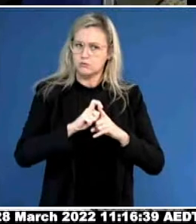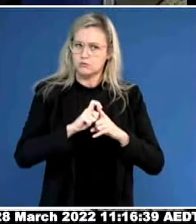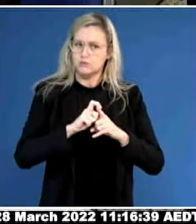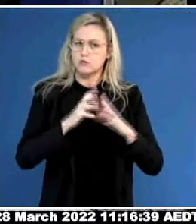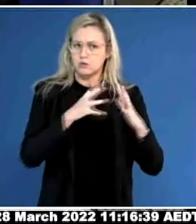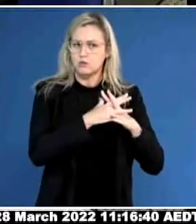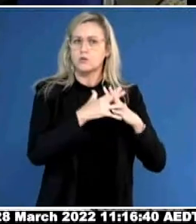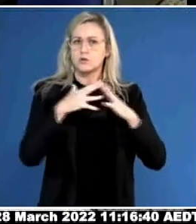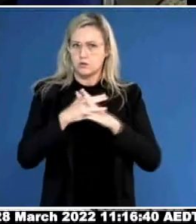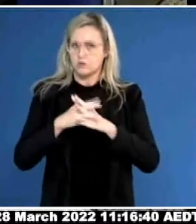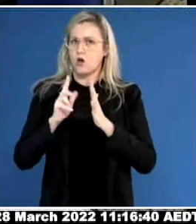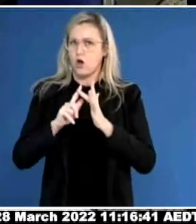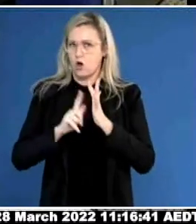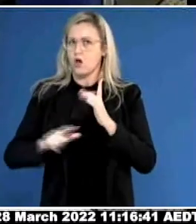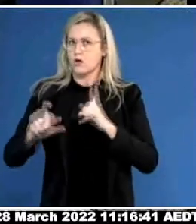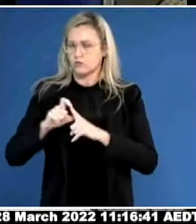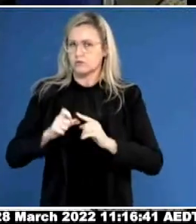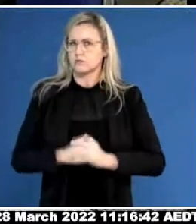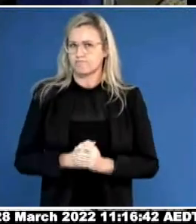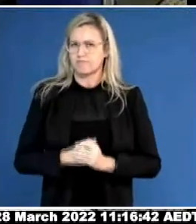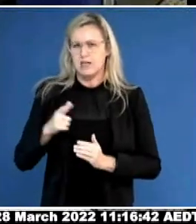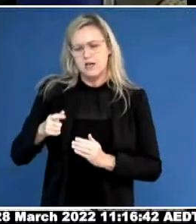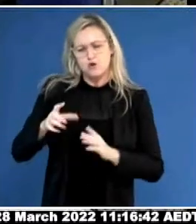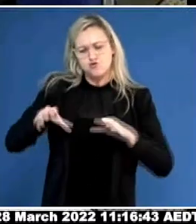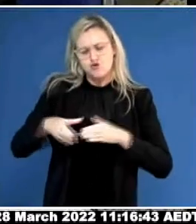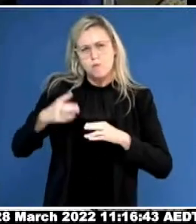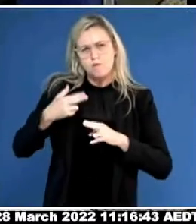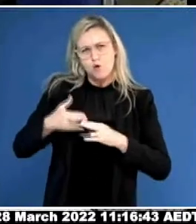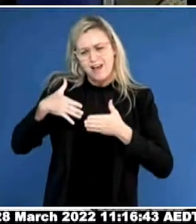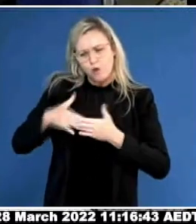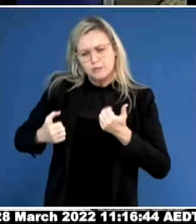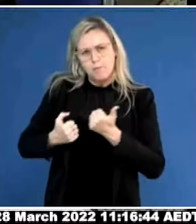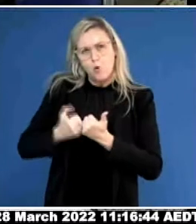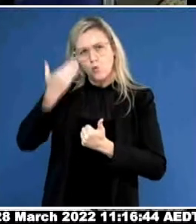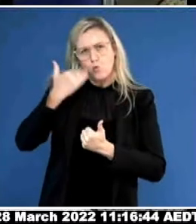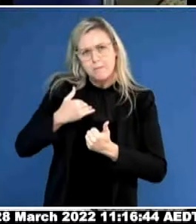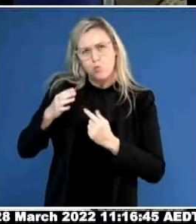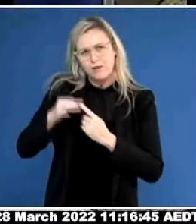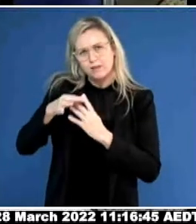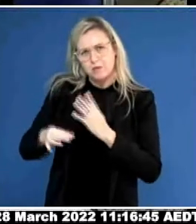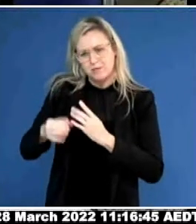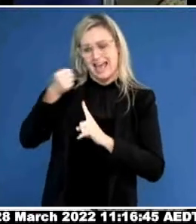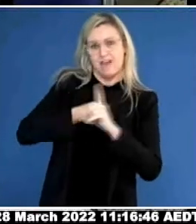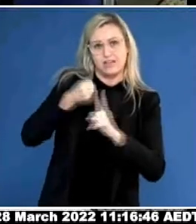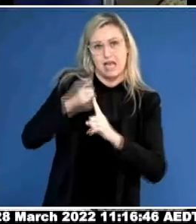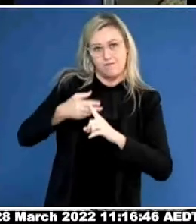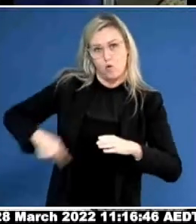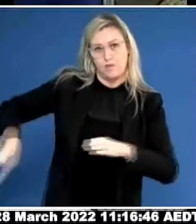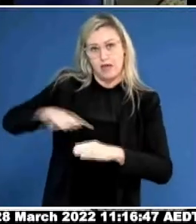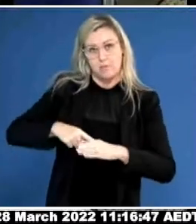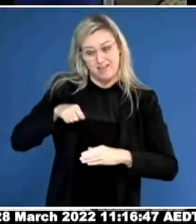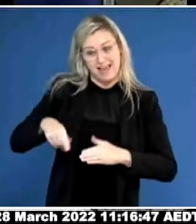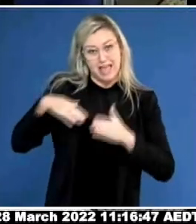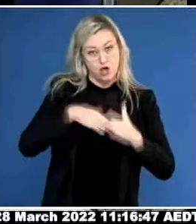Wild's a pretty full-on advocacy group for women with disability. But how have they helped you as well?